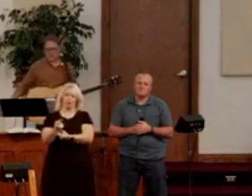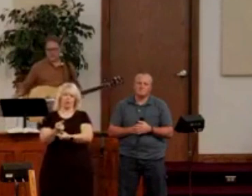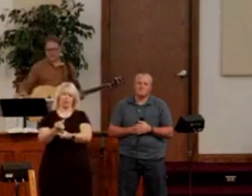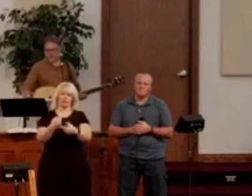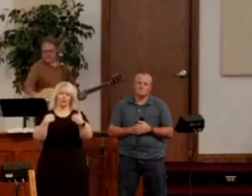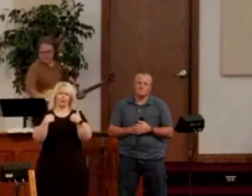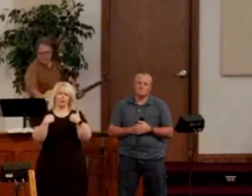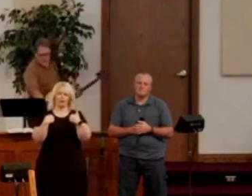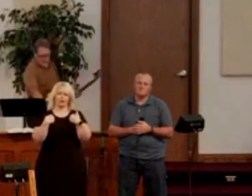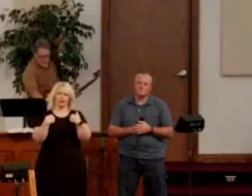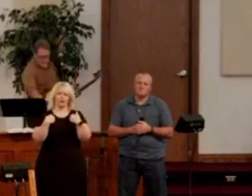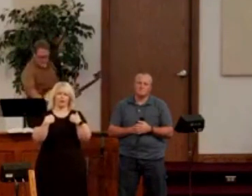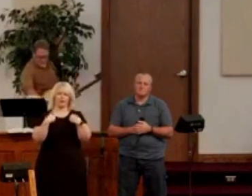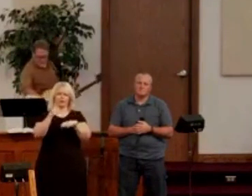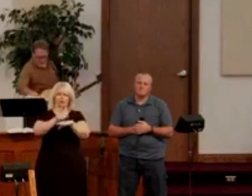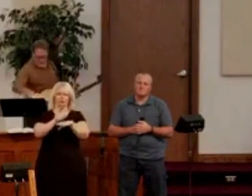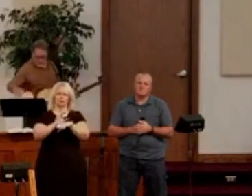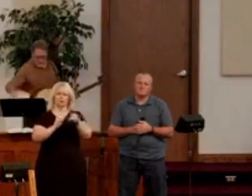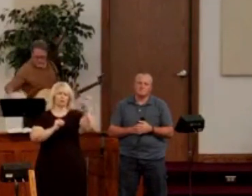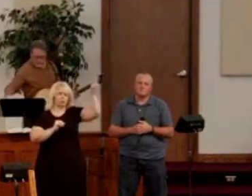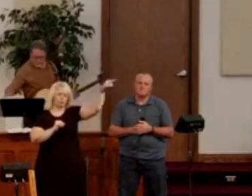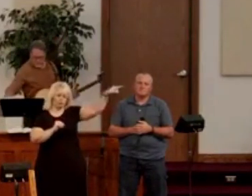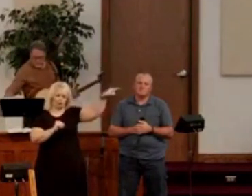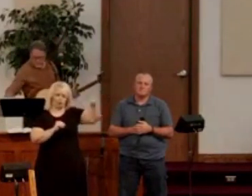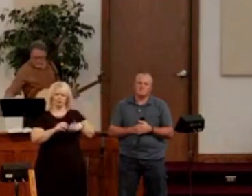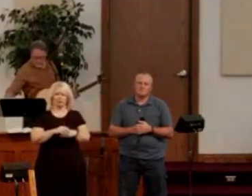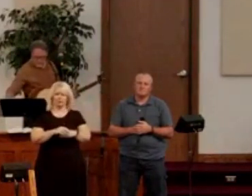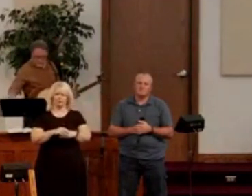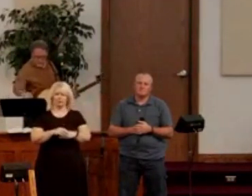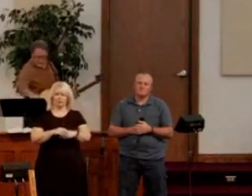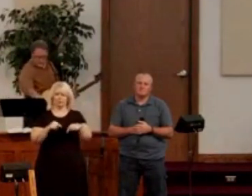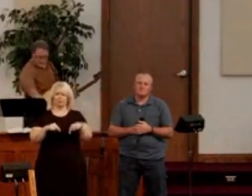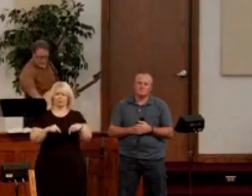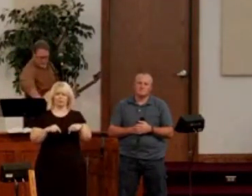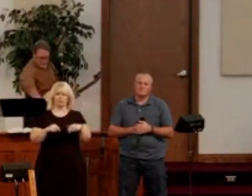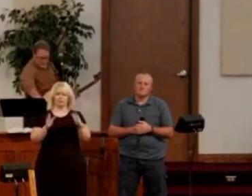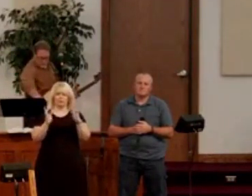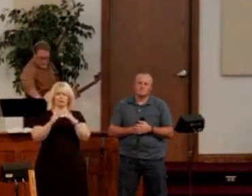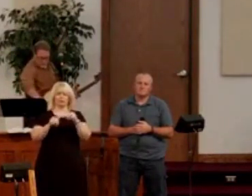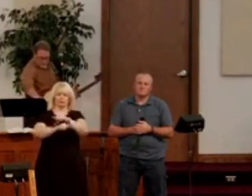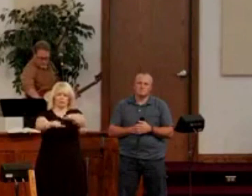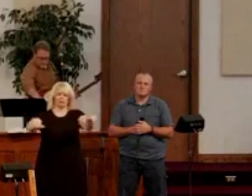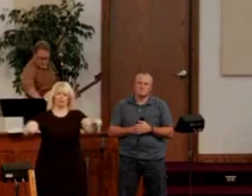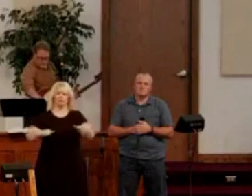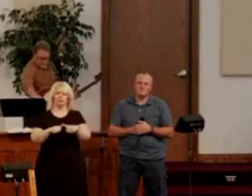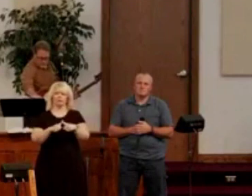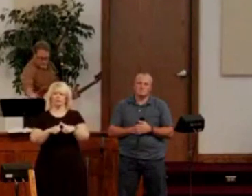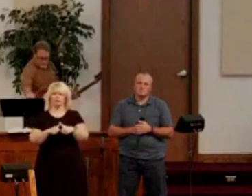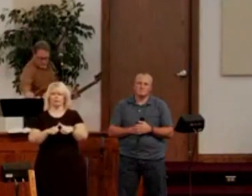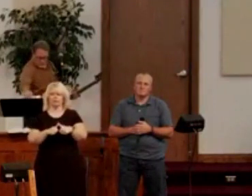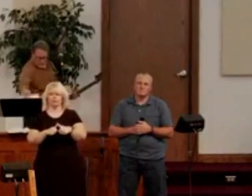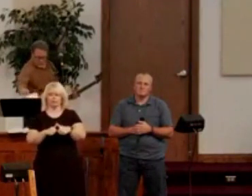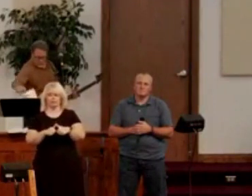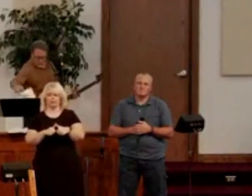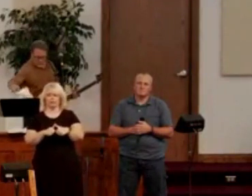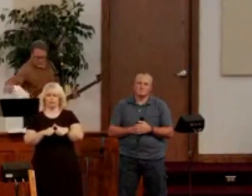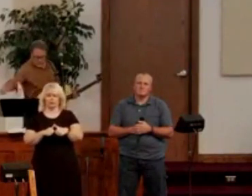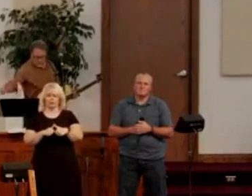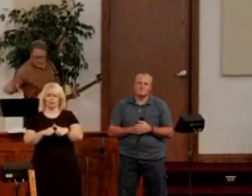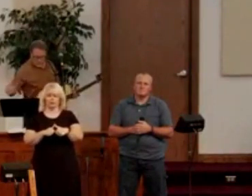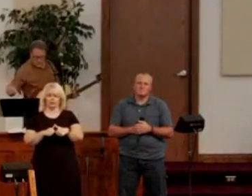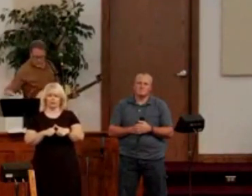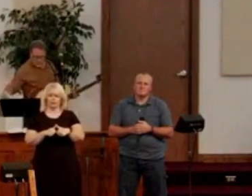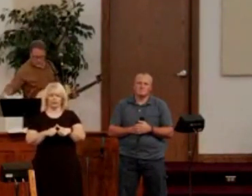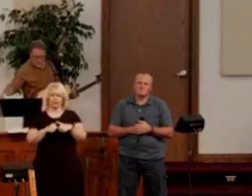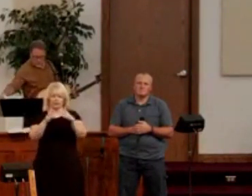have the auditorium up front. That's ultimately the goal, so that this can be a community center. That's what it was built for. All right? That's the physical